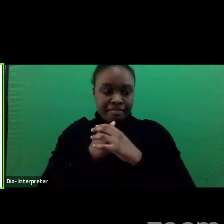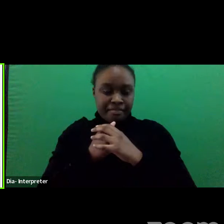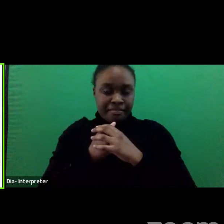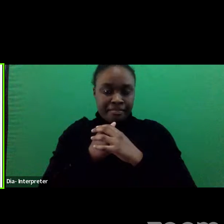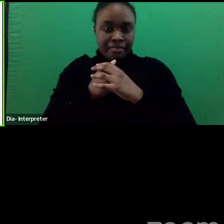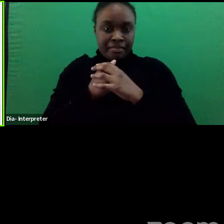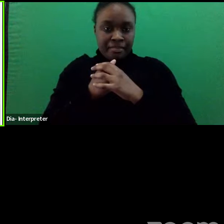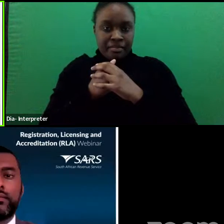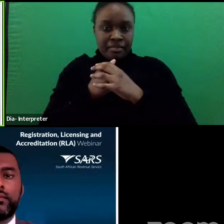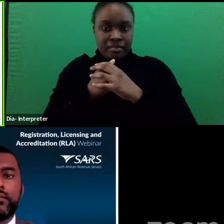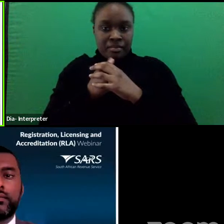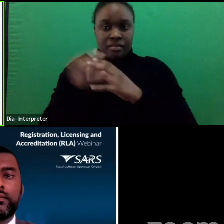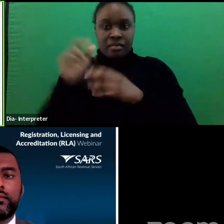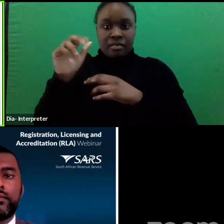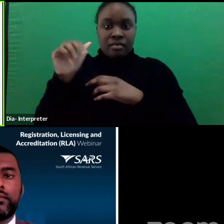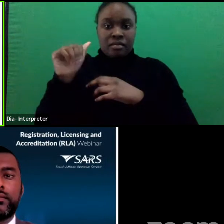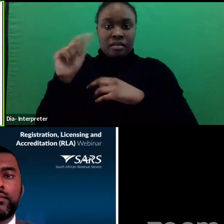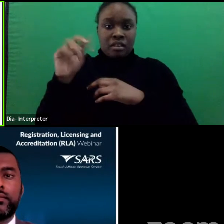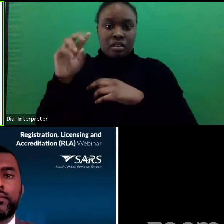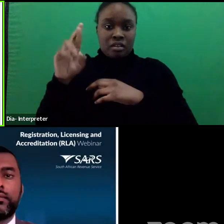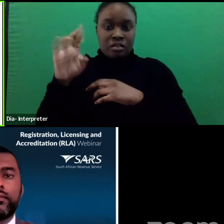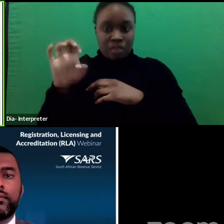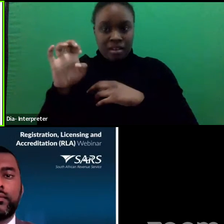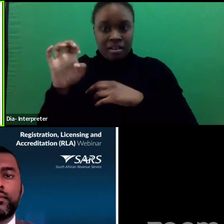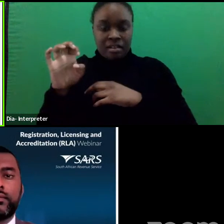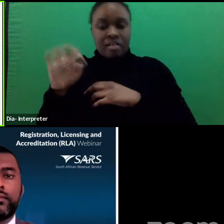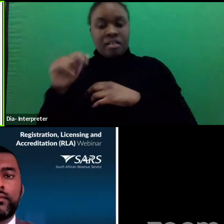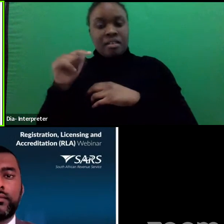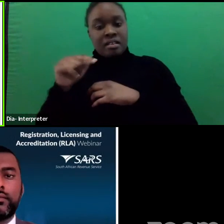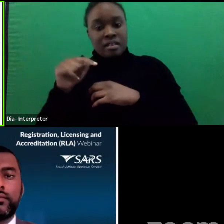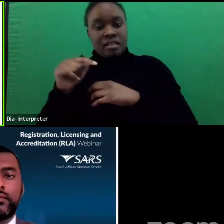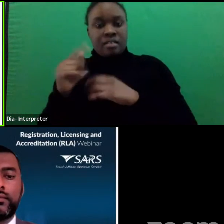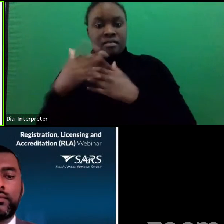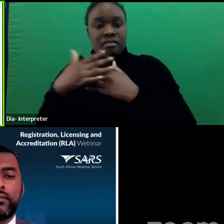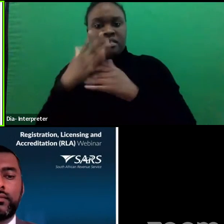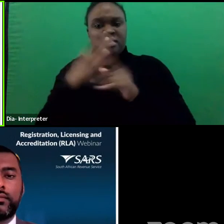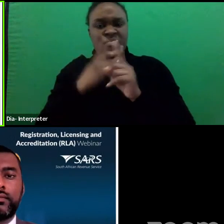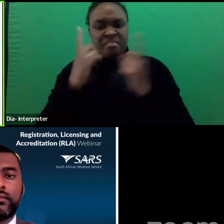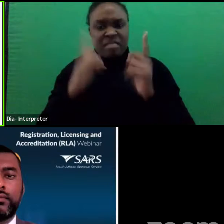Andre Landman, who's Specialist System Integration.